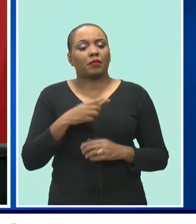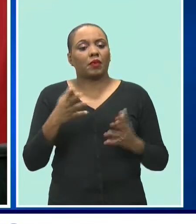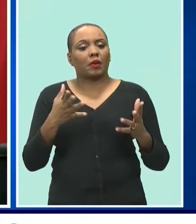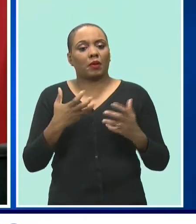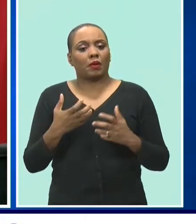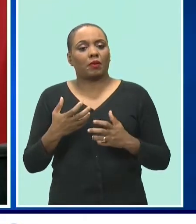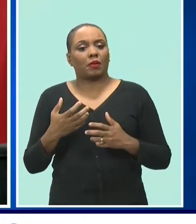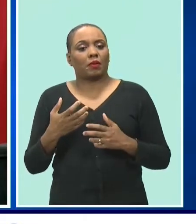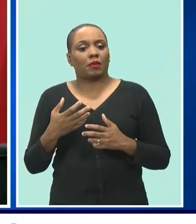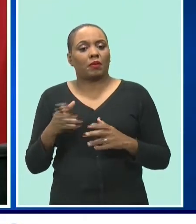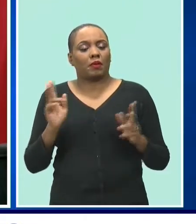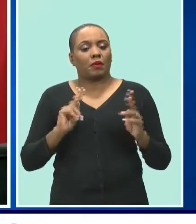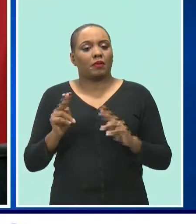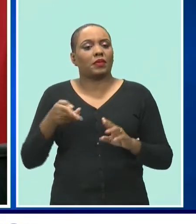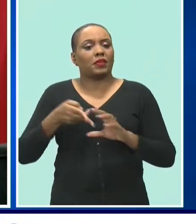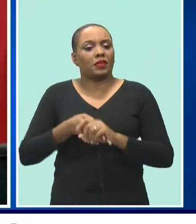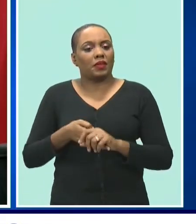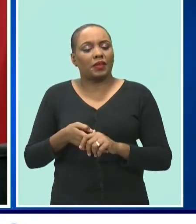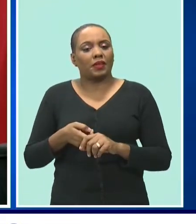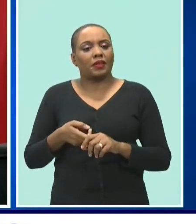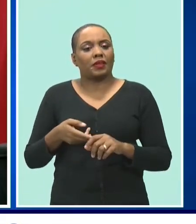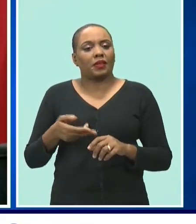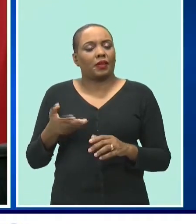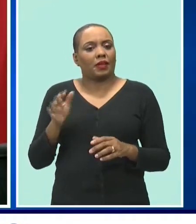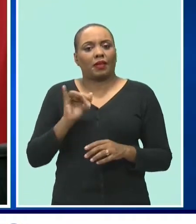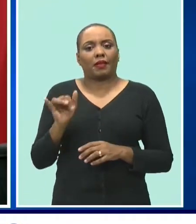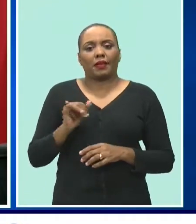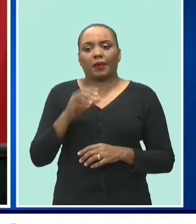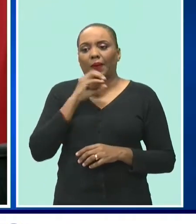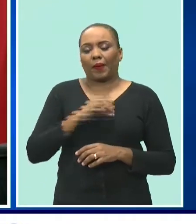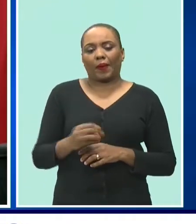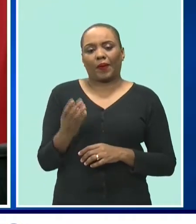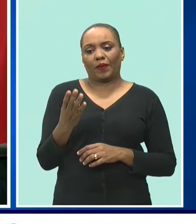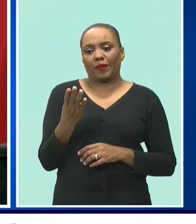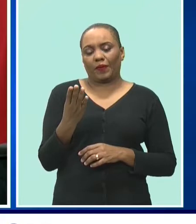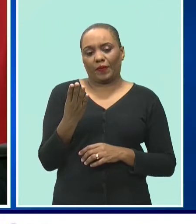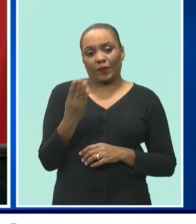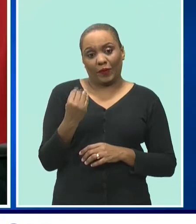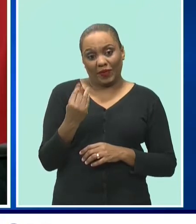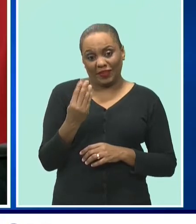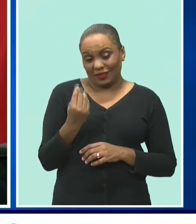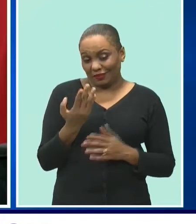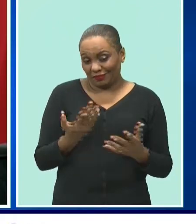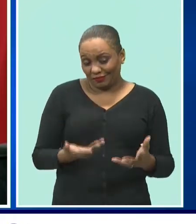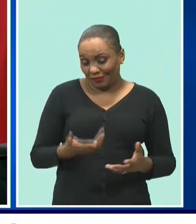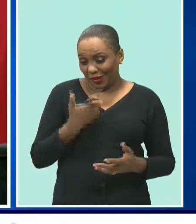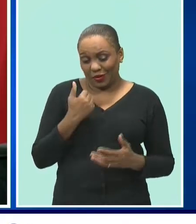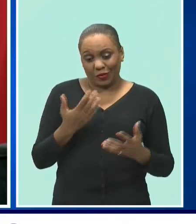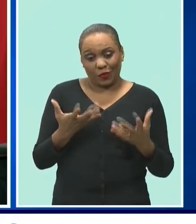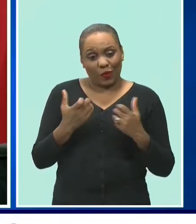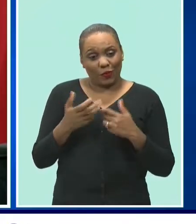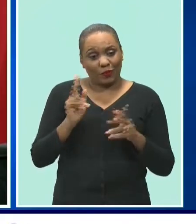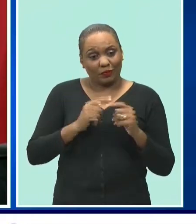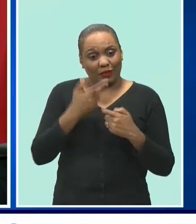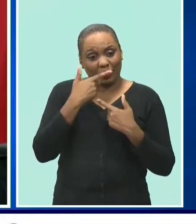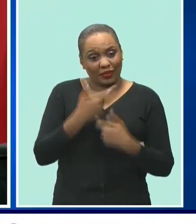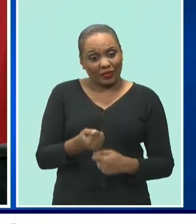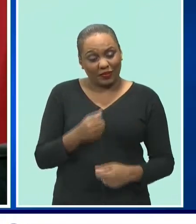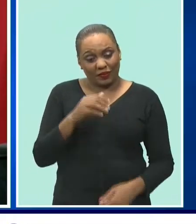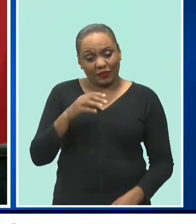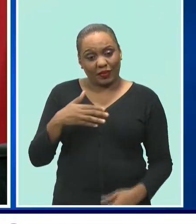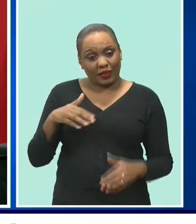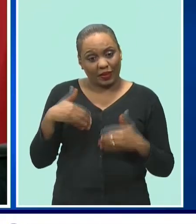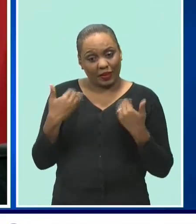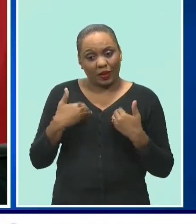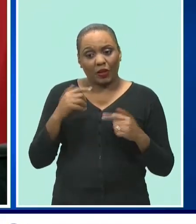14 was based on the principle of being able to bend the tree while it was young. As it stands now, we have to